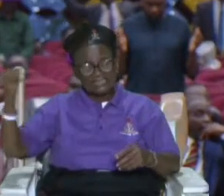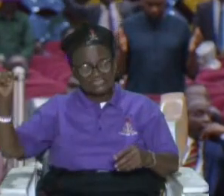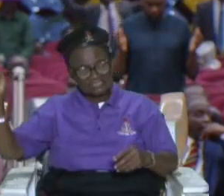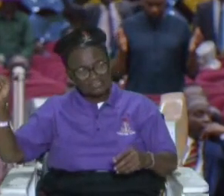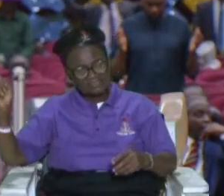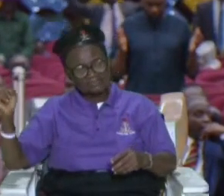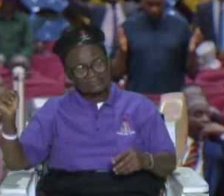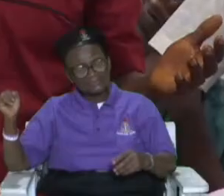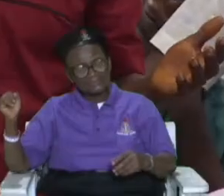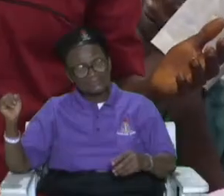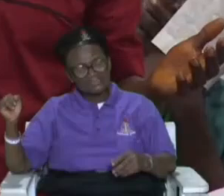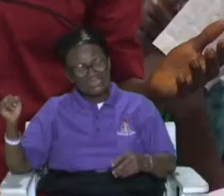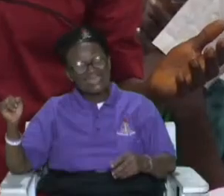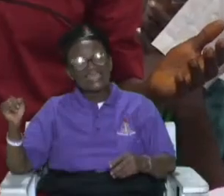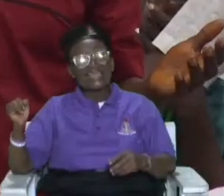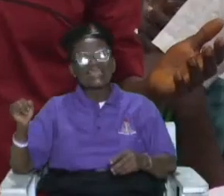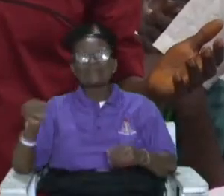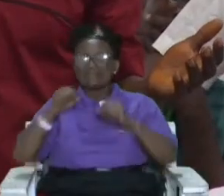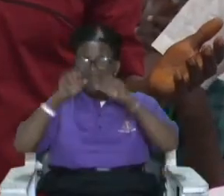Strengthen them.